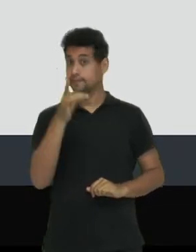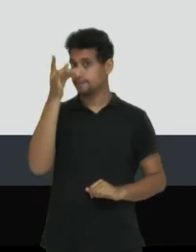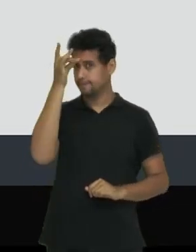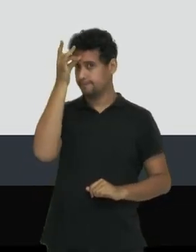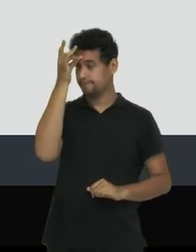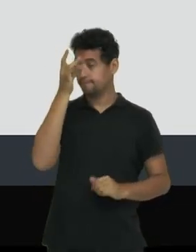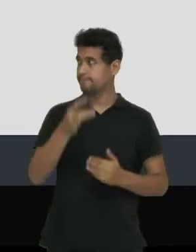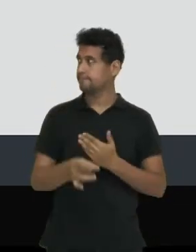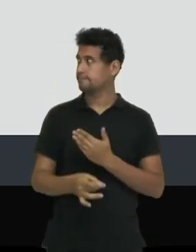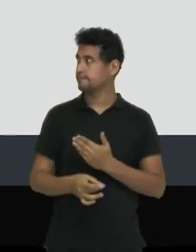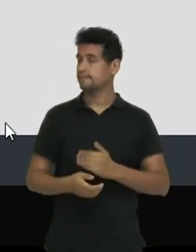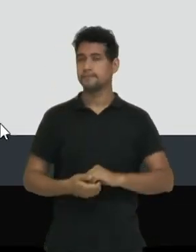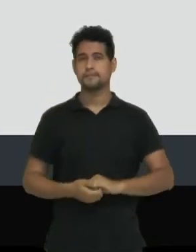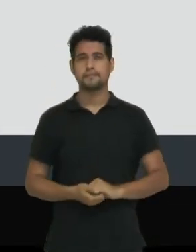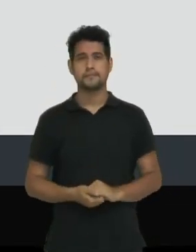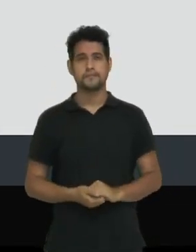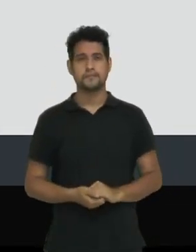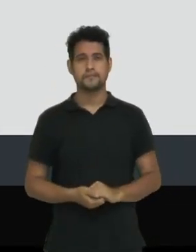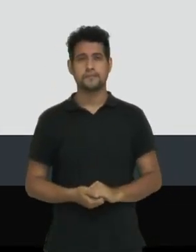Gardening.